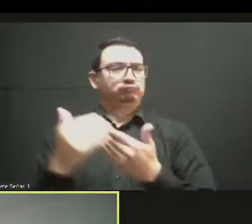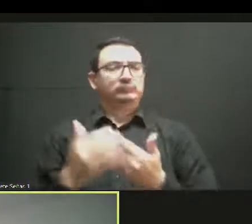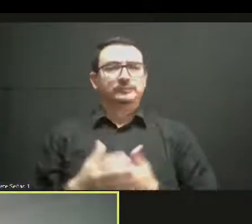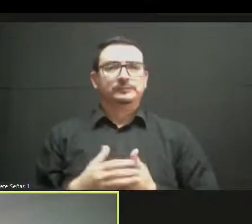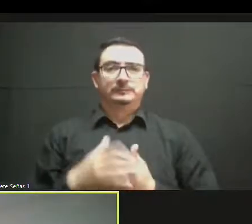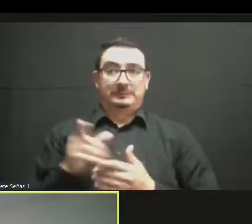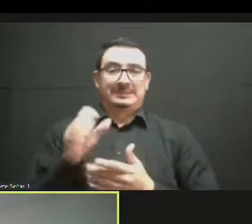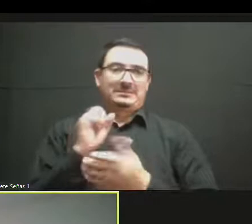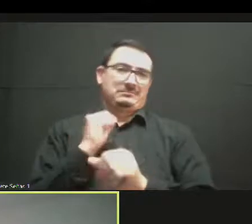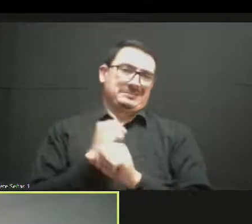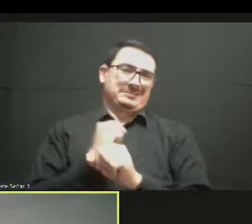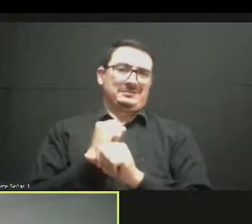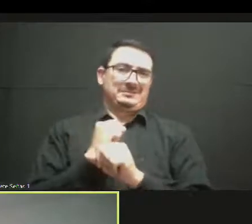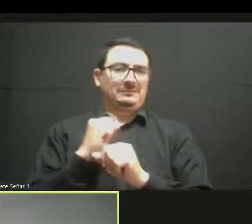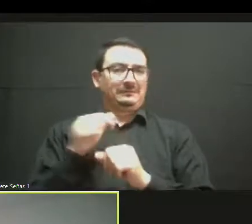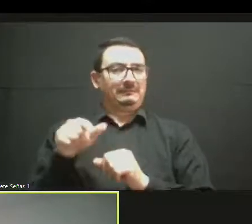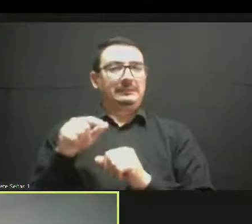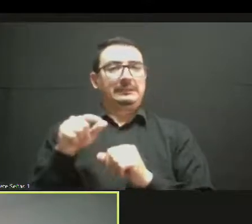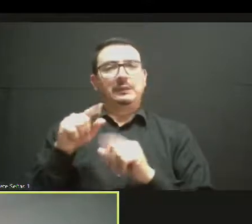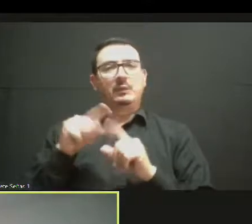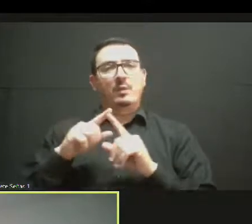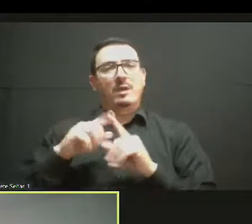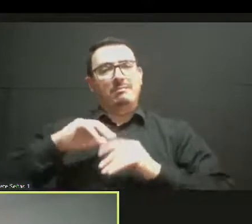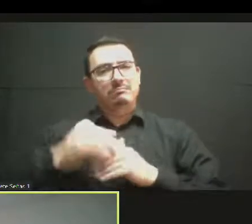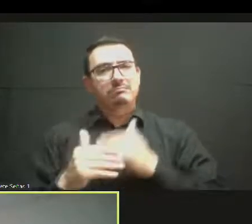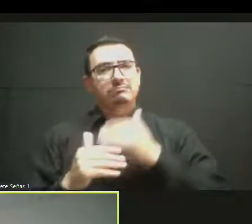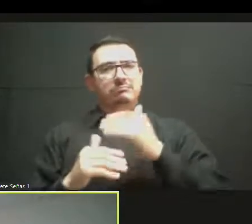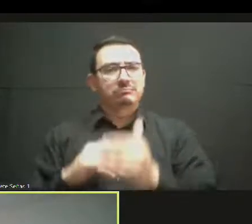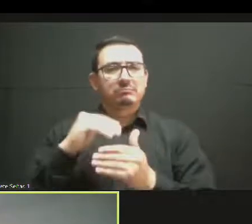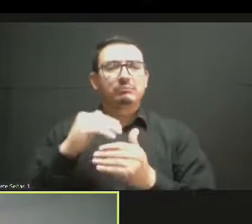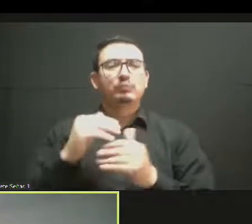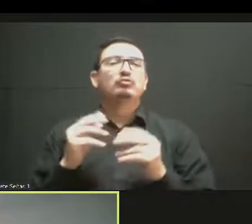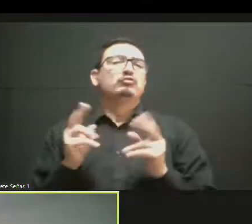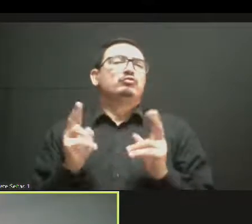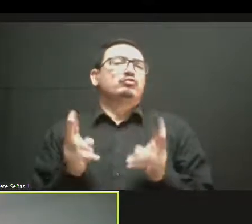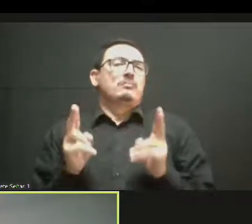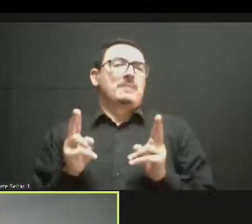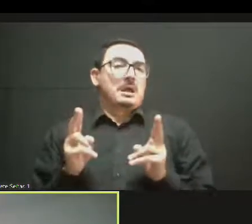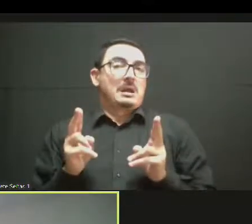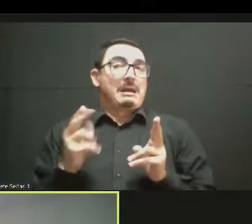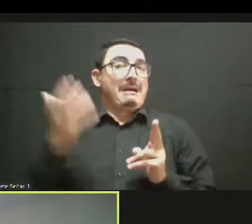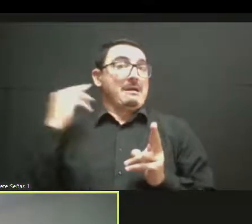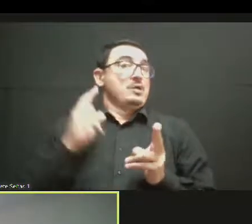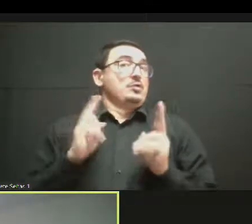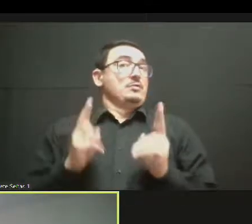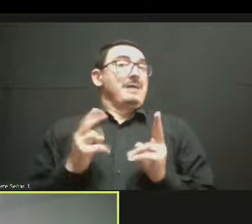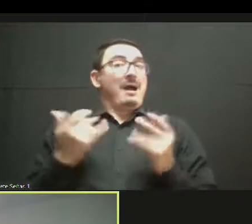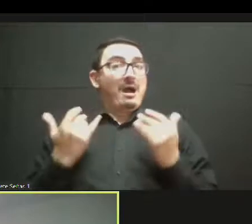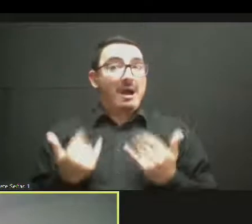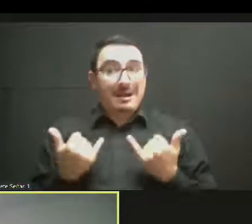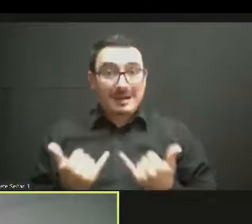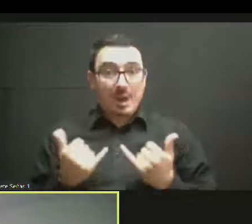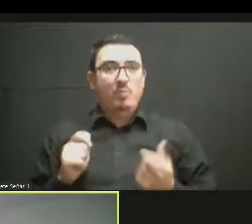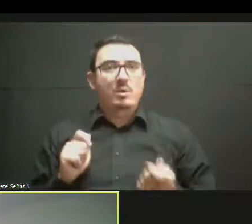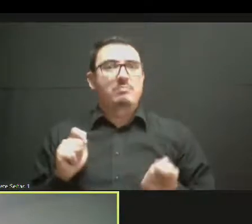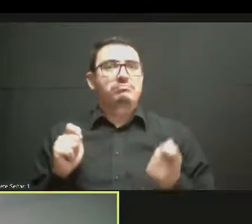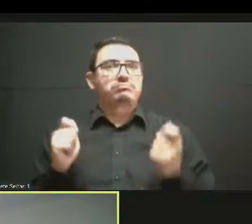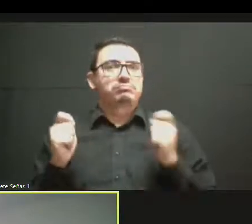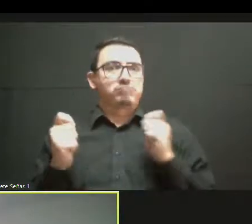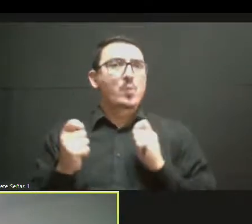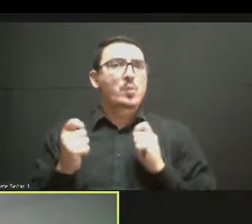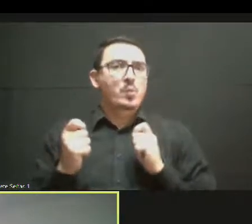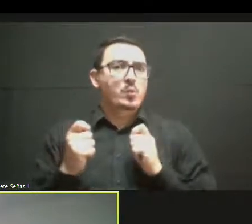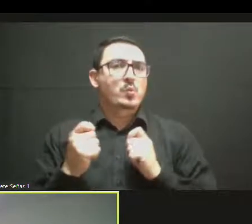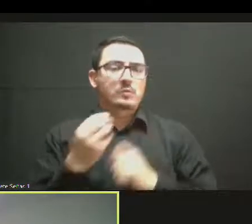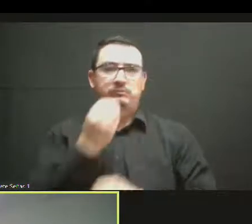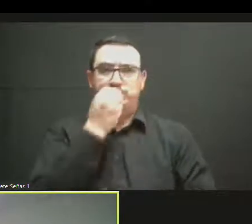and more sophisticated. So with that in mind, we are planning and actually understanding how companies are